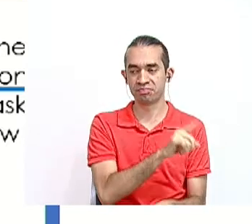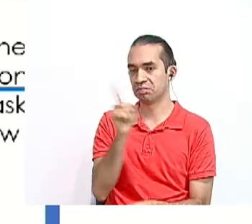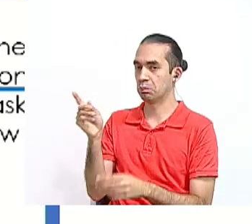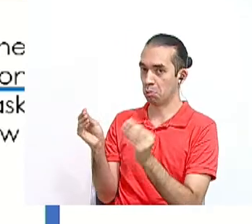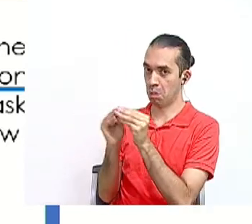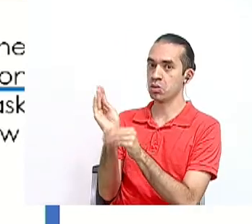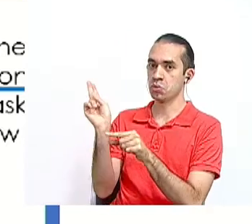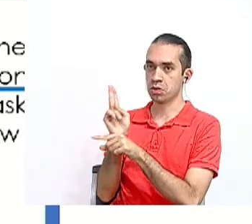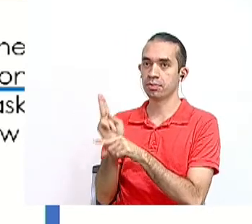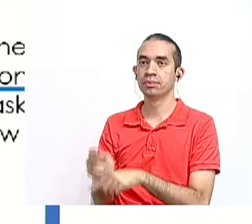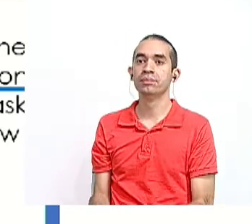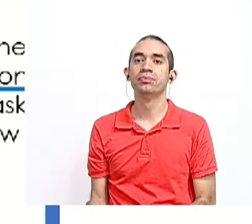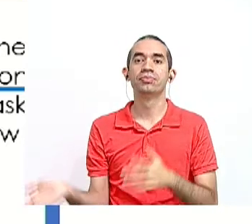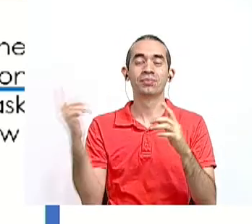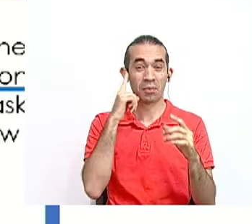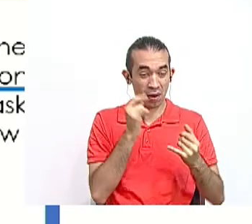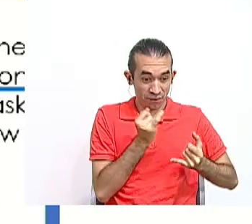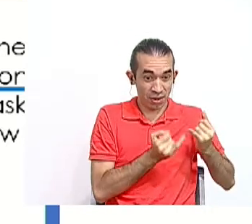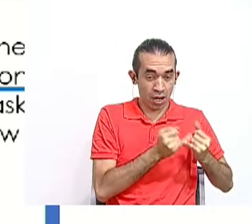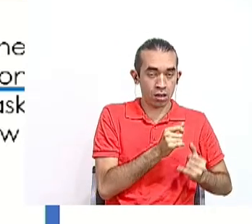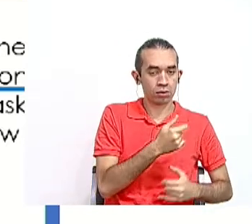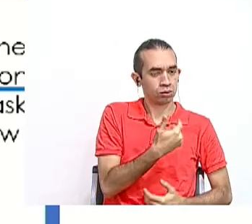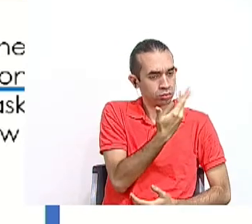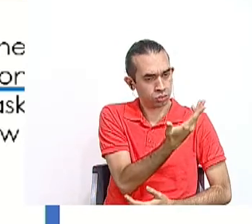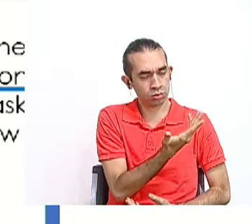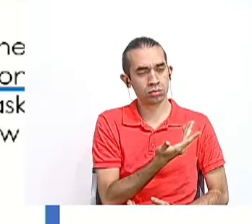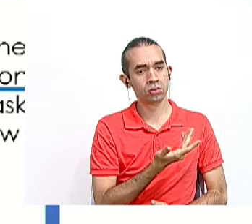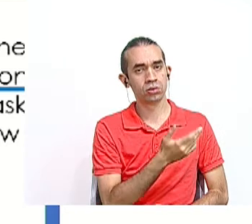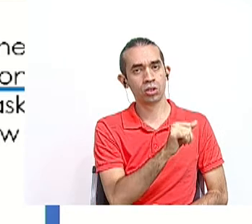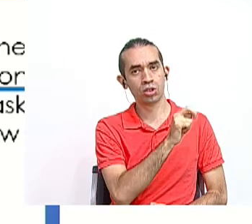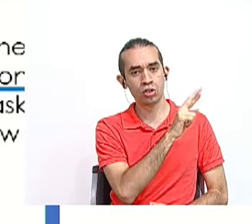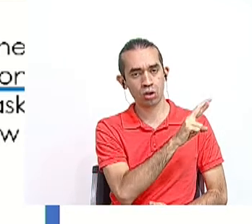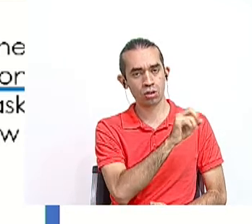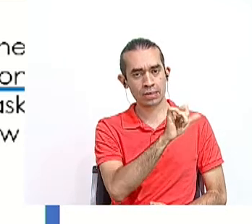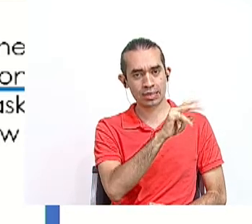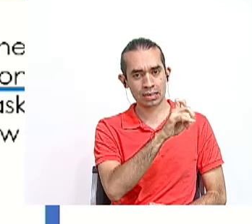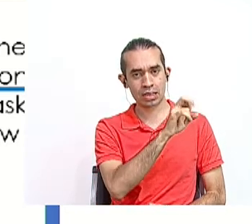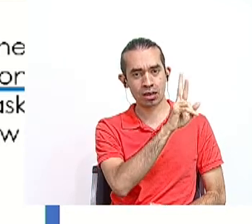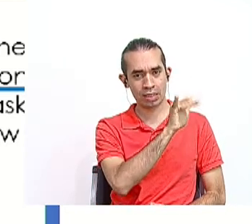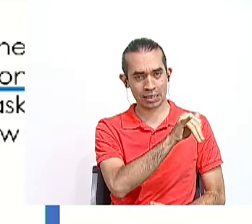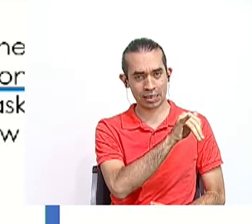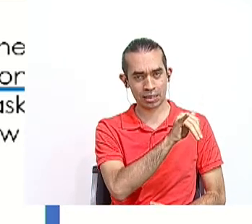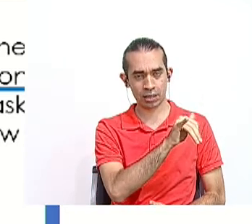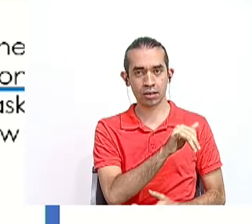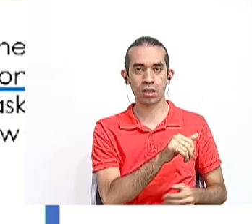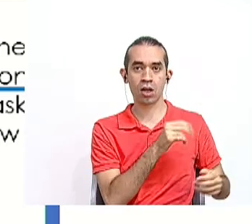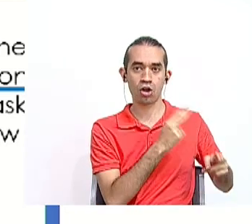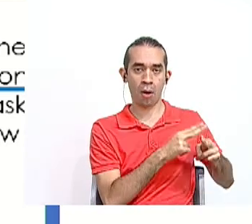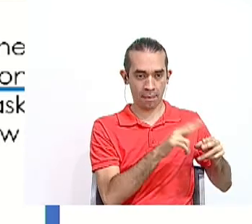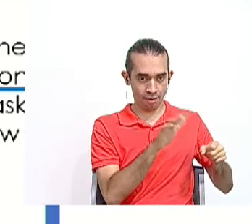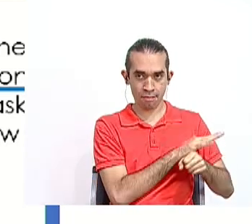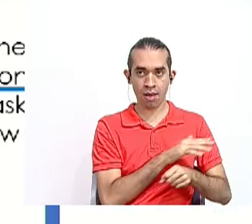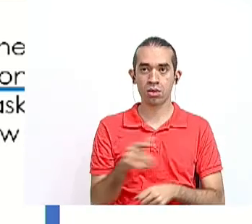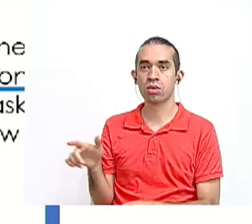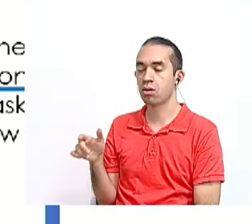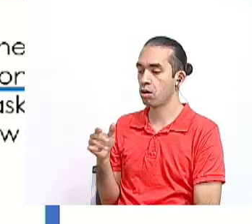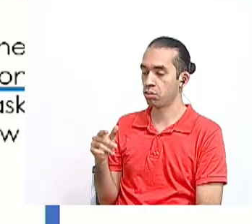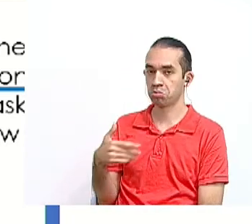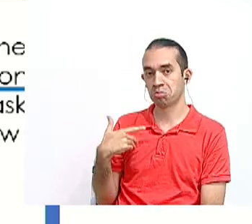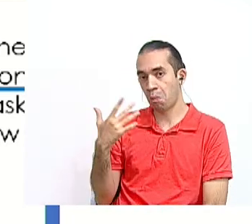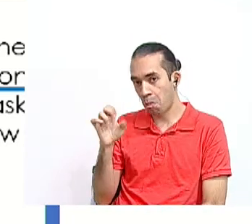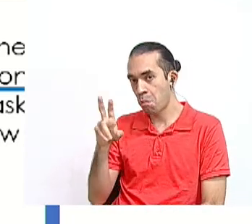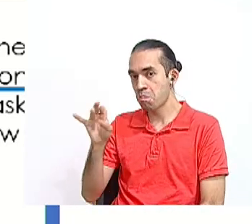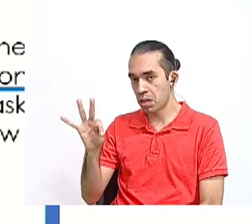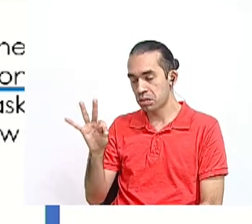Cordero, versus best, Tony. Which one is informal? In this case, best